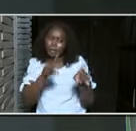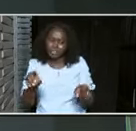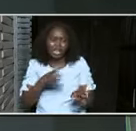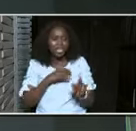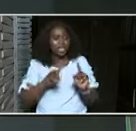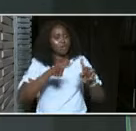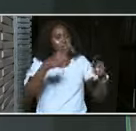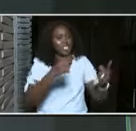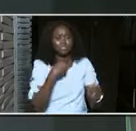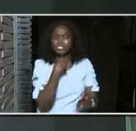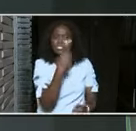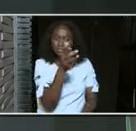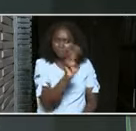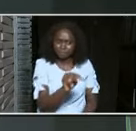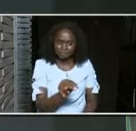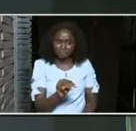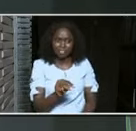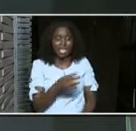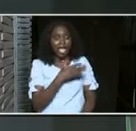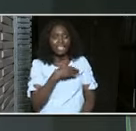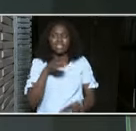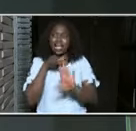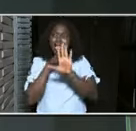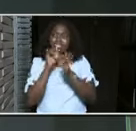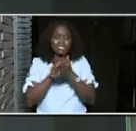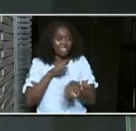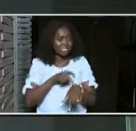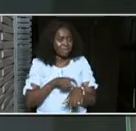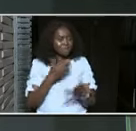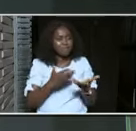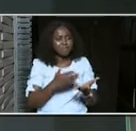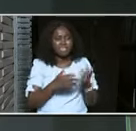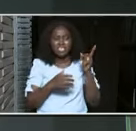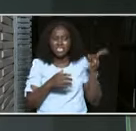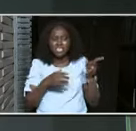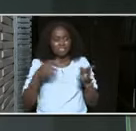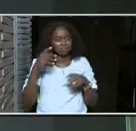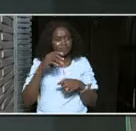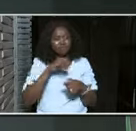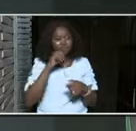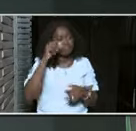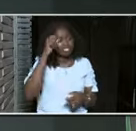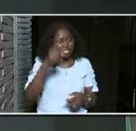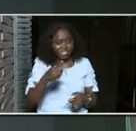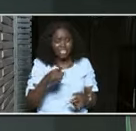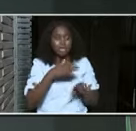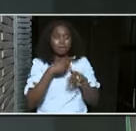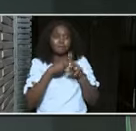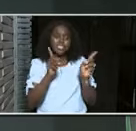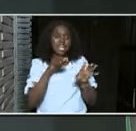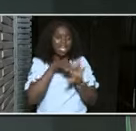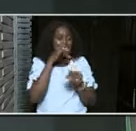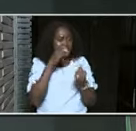him. And of course, at that time, probably he didn't understand. But at the end of the day,